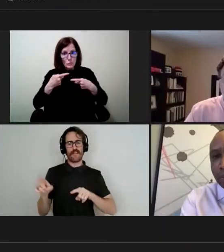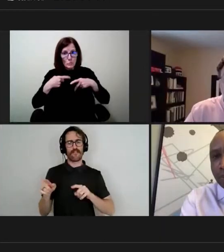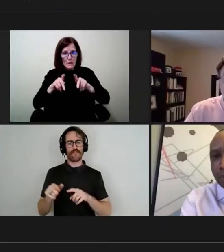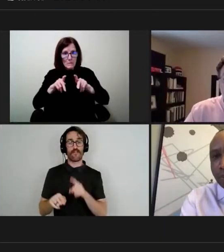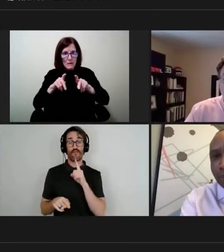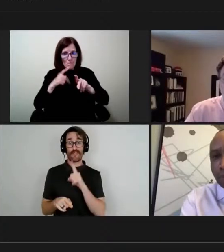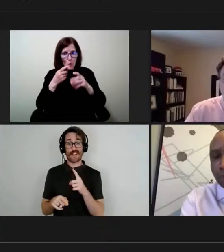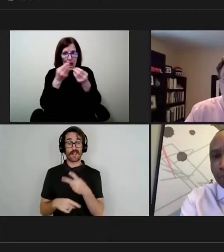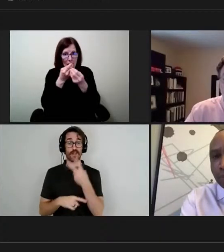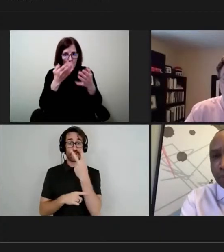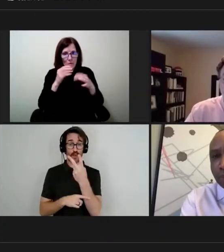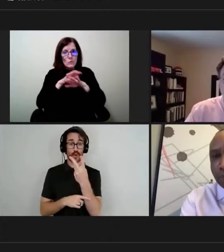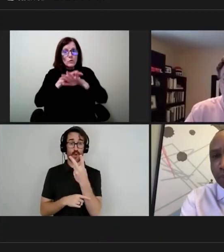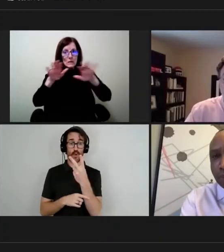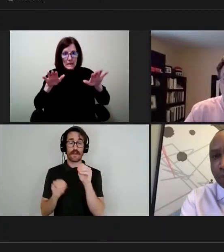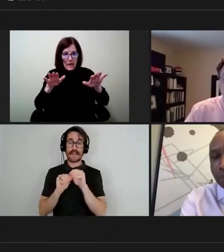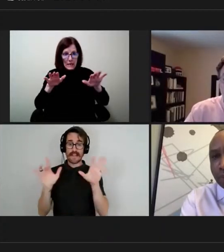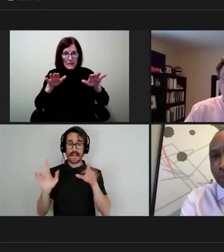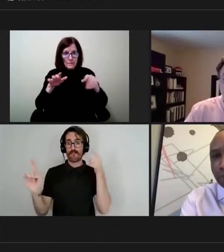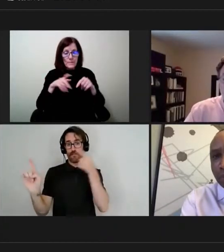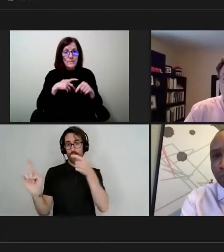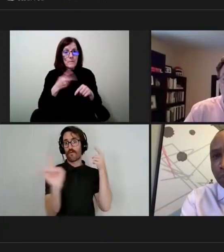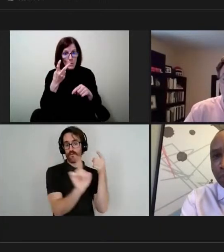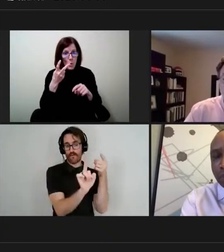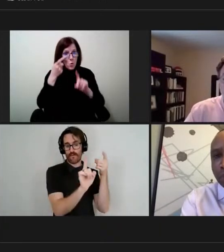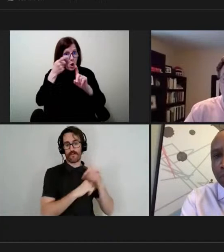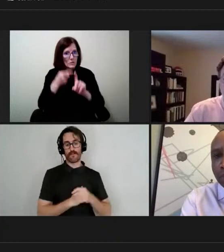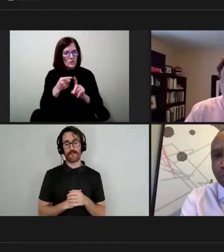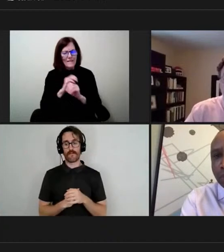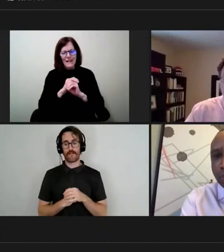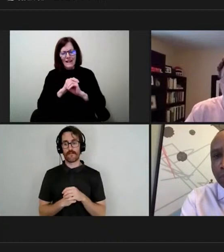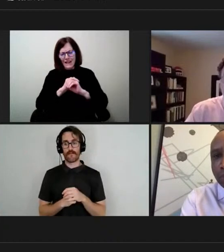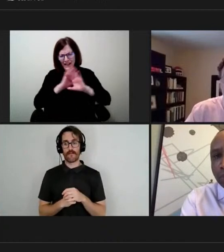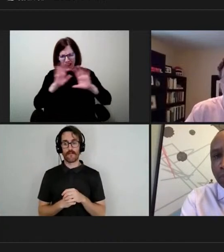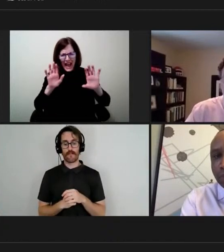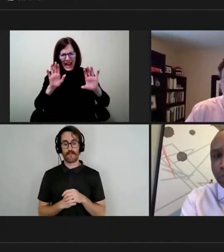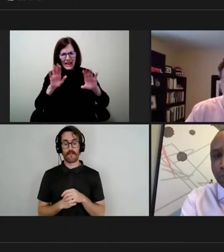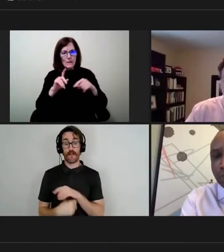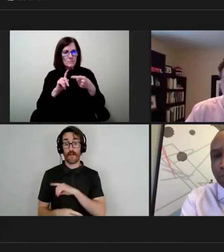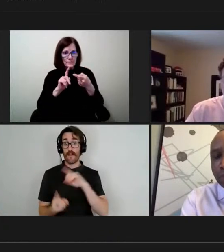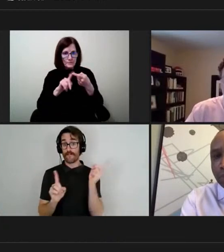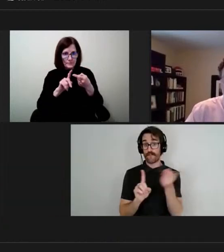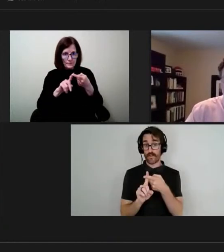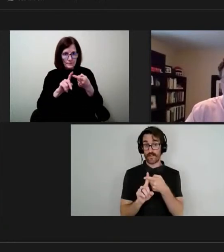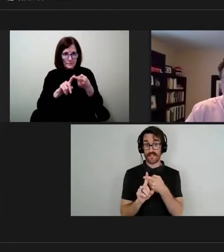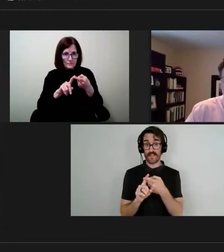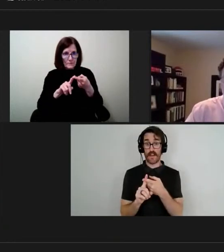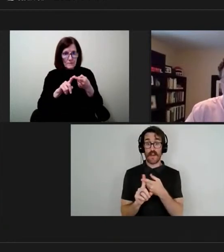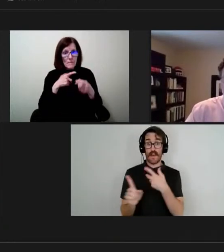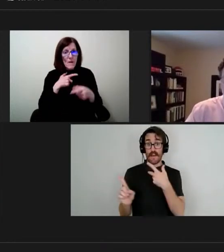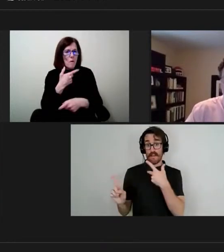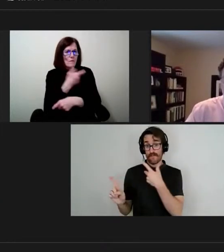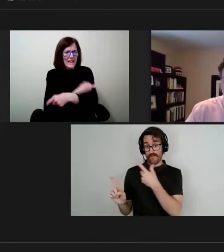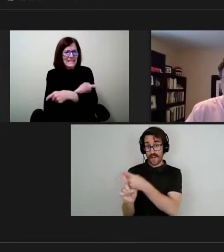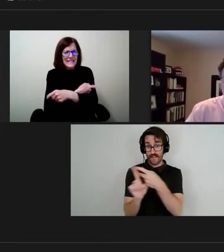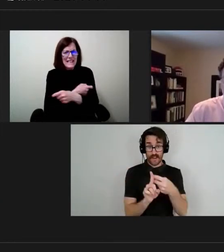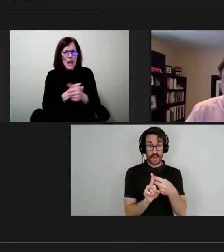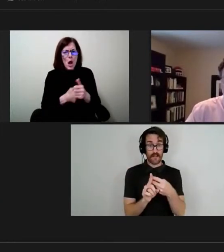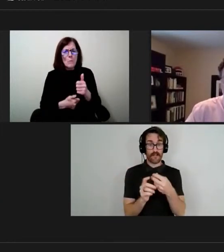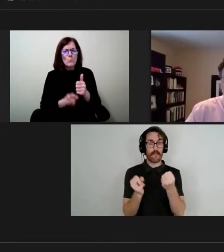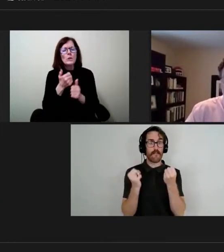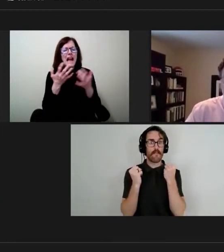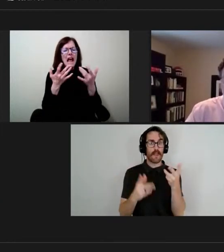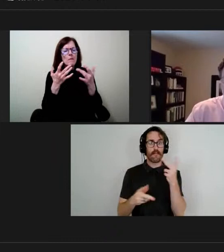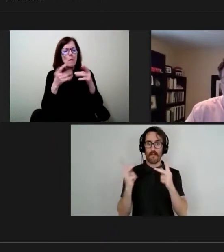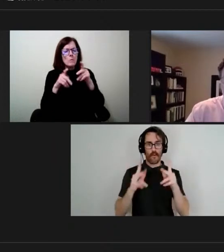two clear objectives. The first is to vaccinate as many people as quickly as possible to move towards what people refer to in